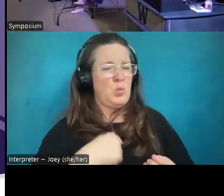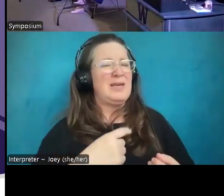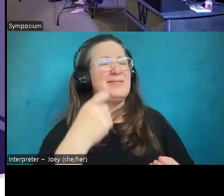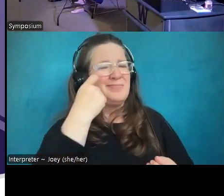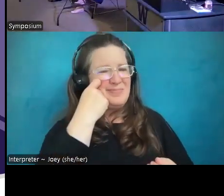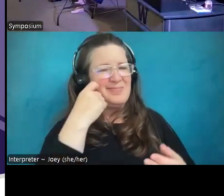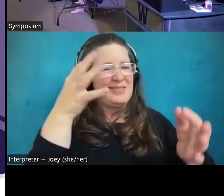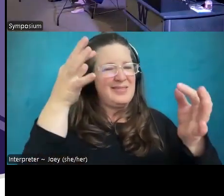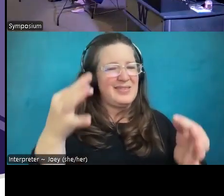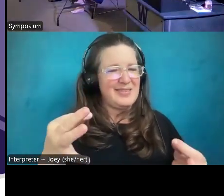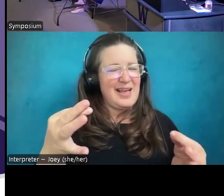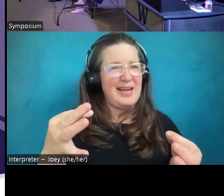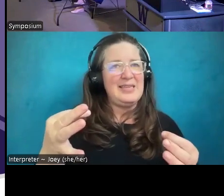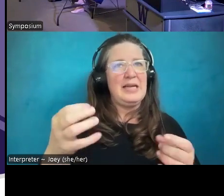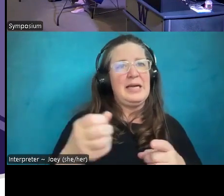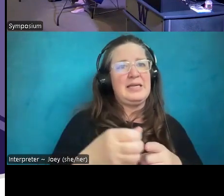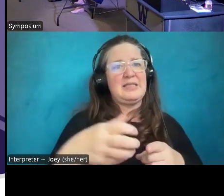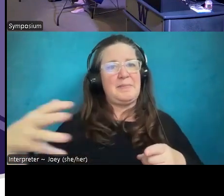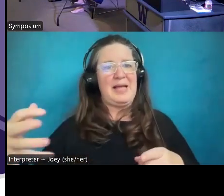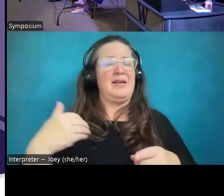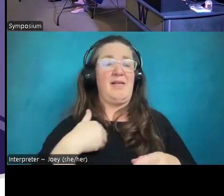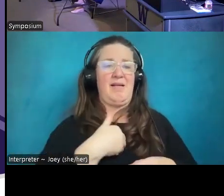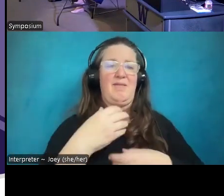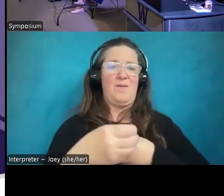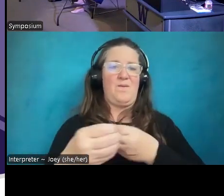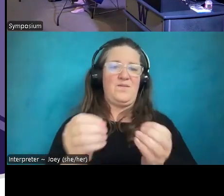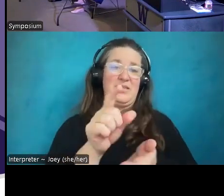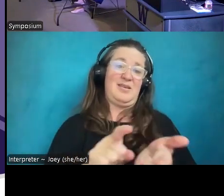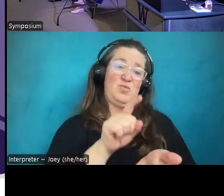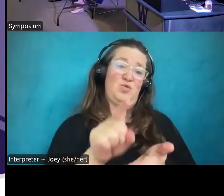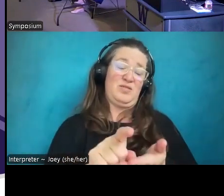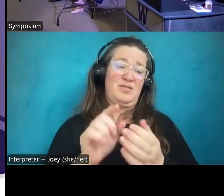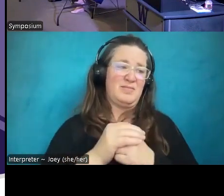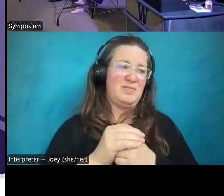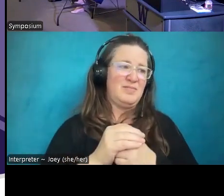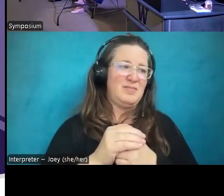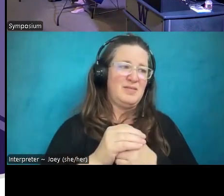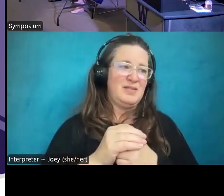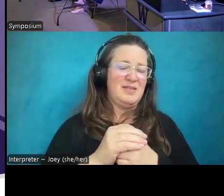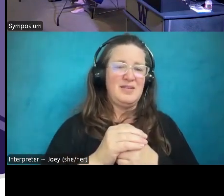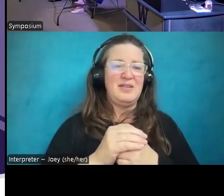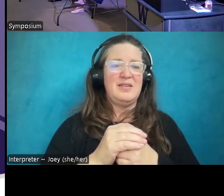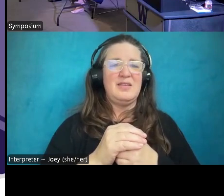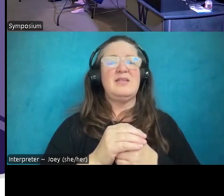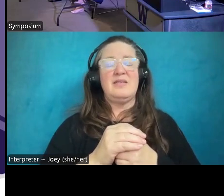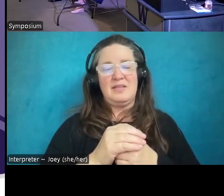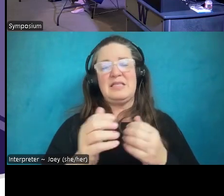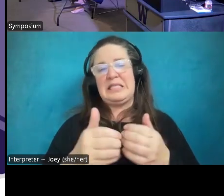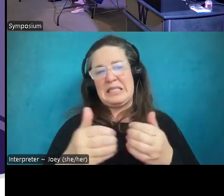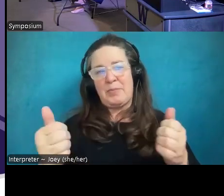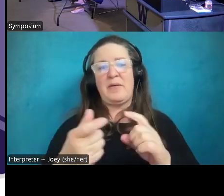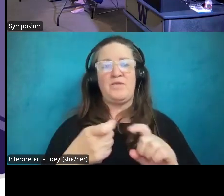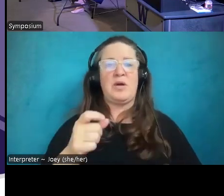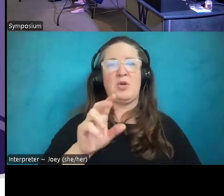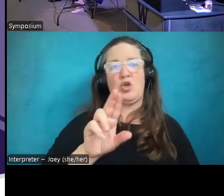to expand our office hours outside of our UW primary care network